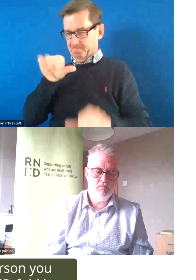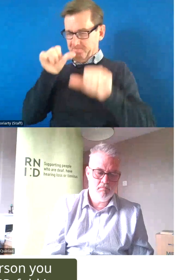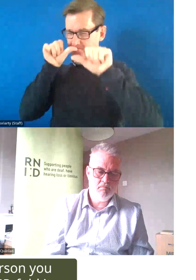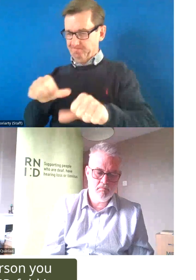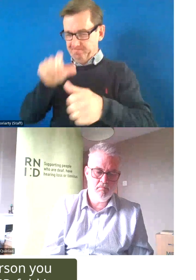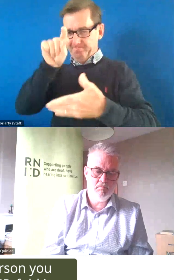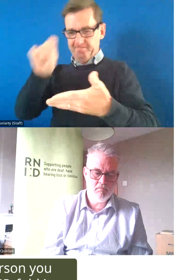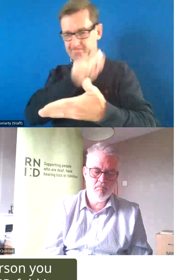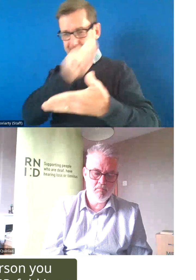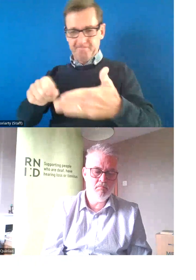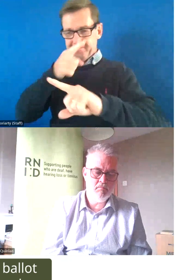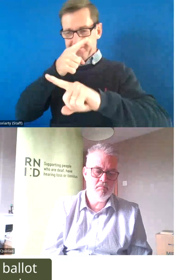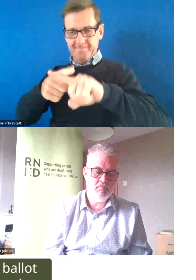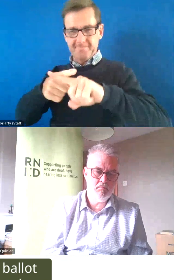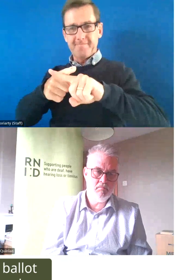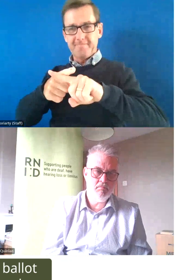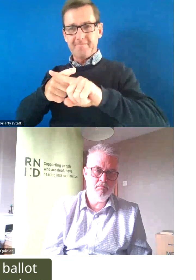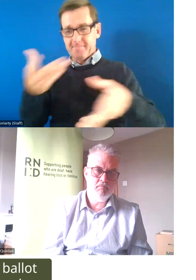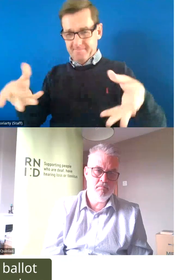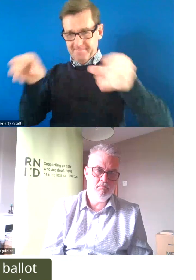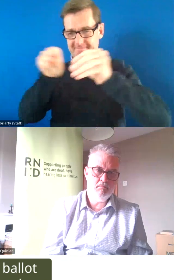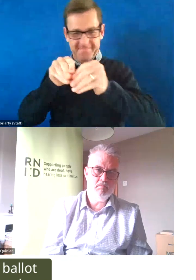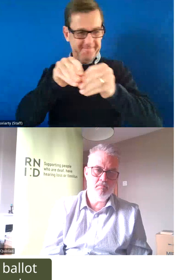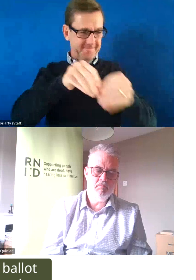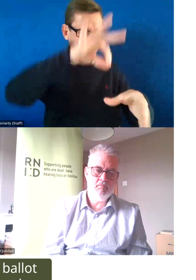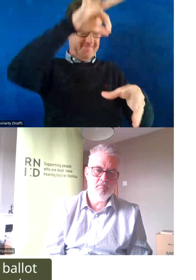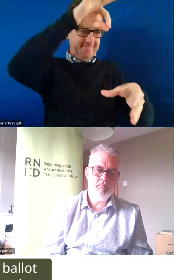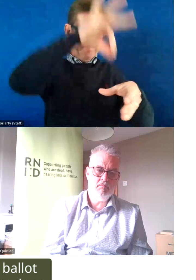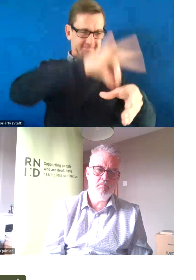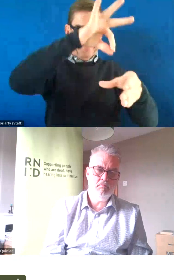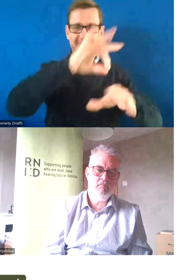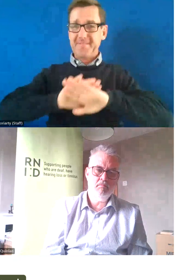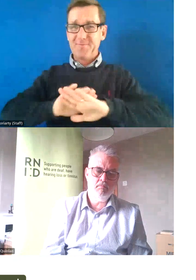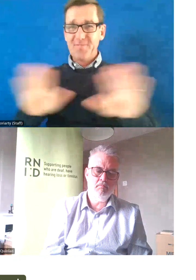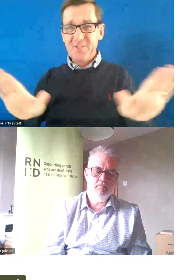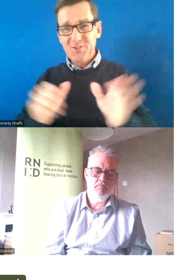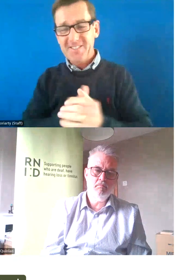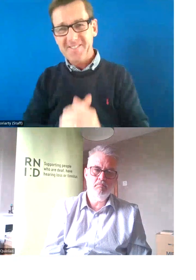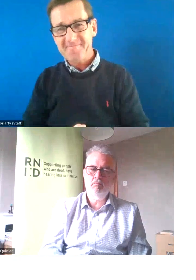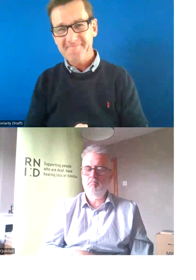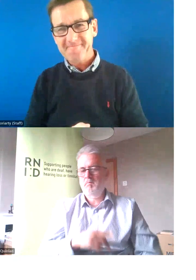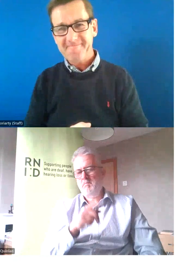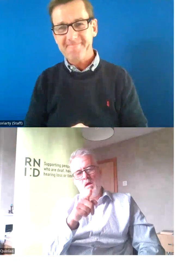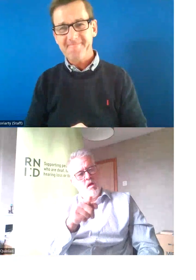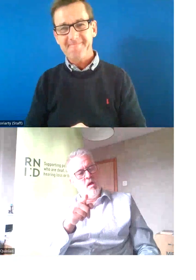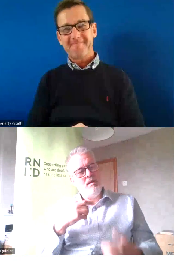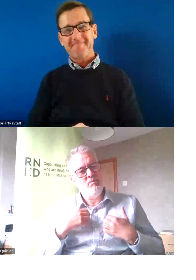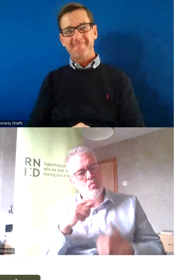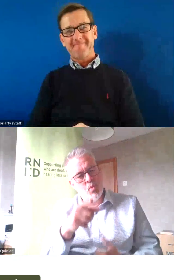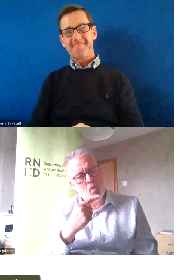MP, fold it up, pop it in the ballot box, and you're done. You've voted.